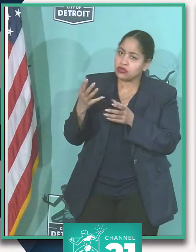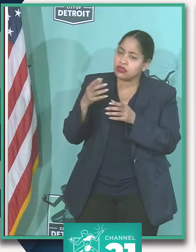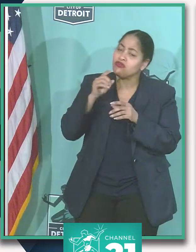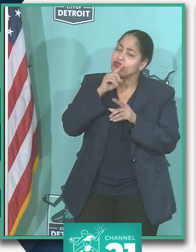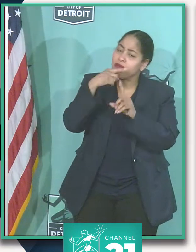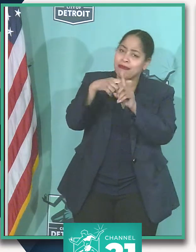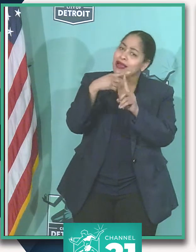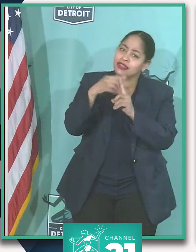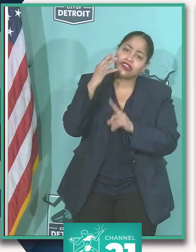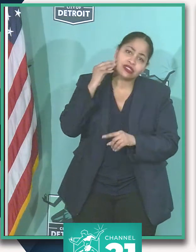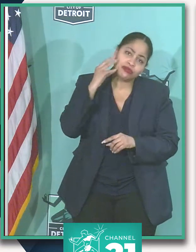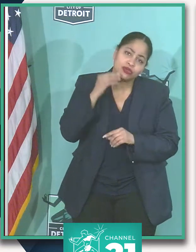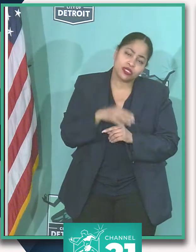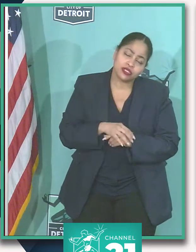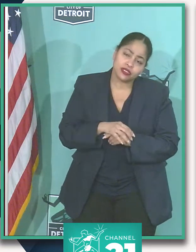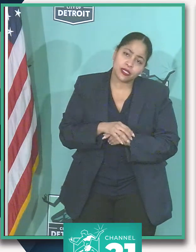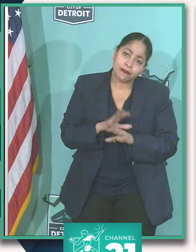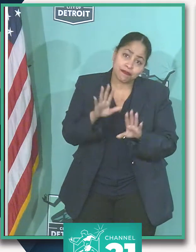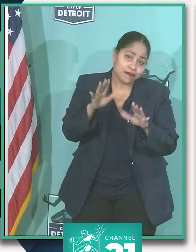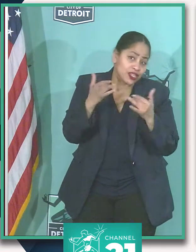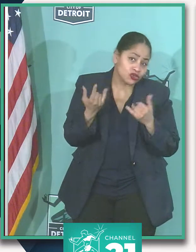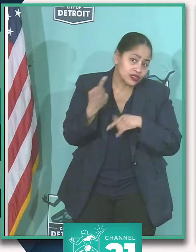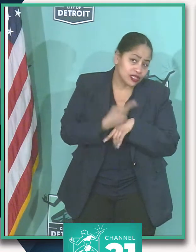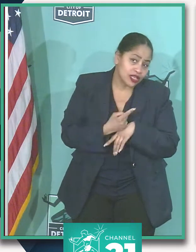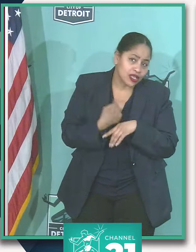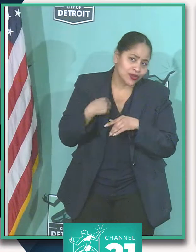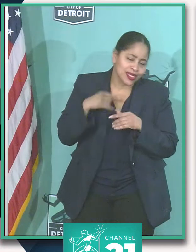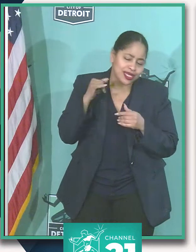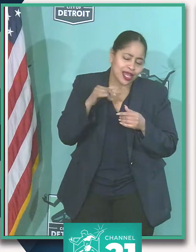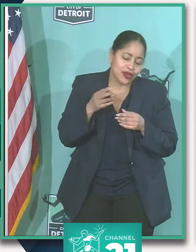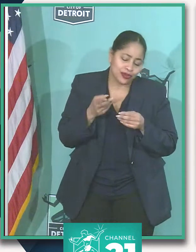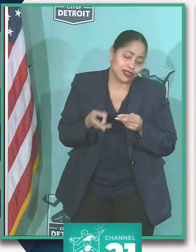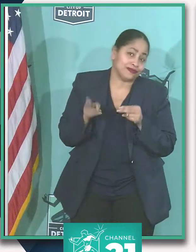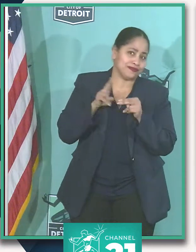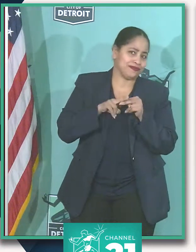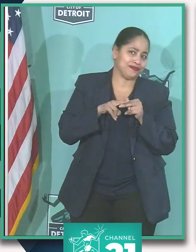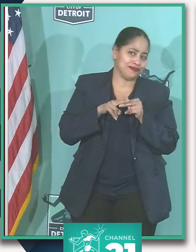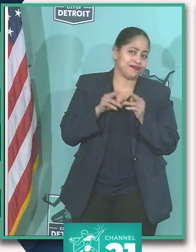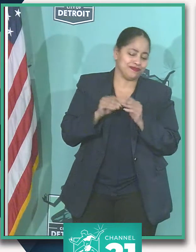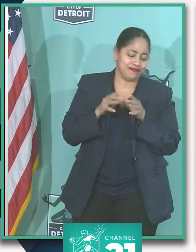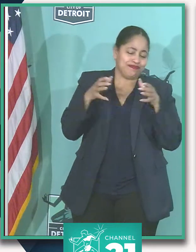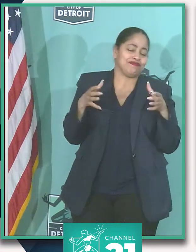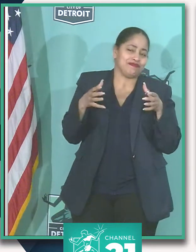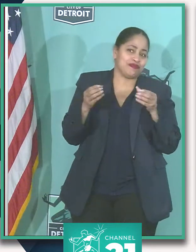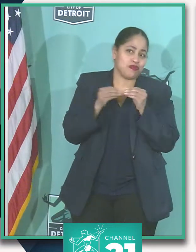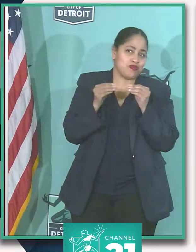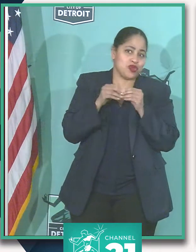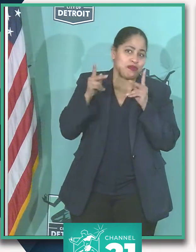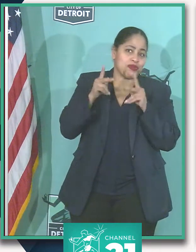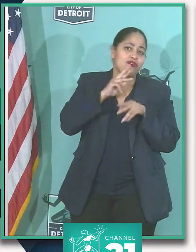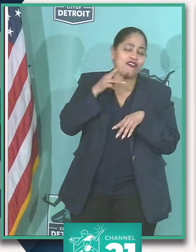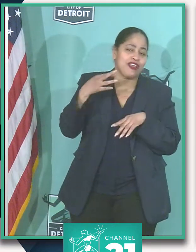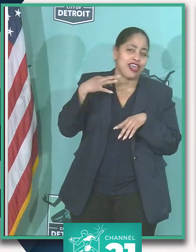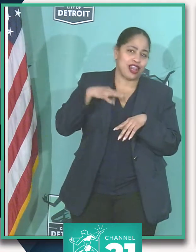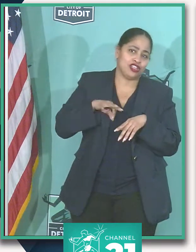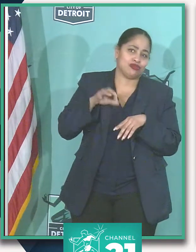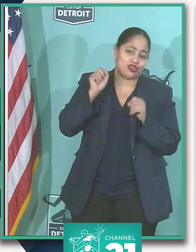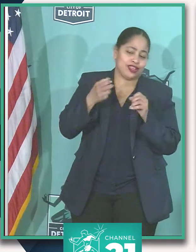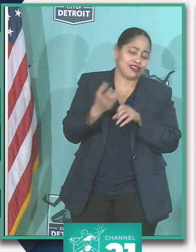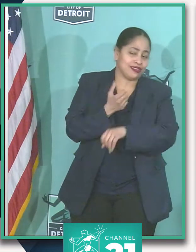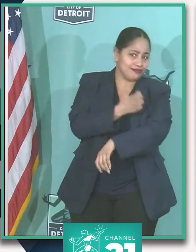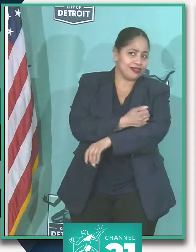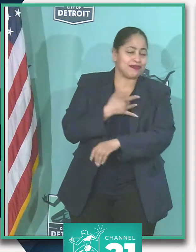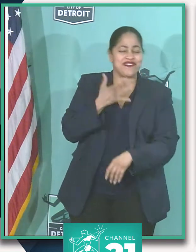positive. Today, we are expanding eligibility again. This is my favorite thing to do. And